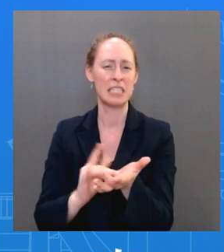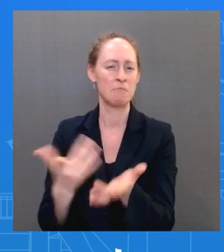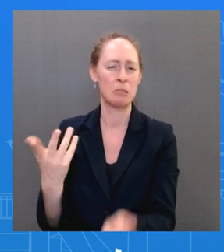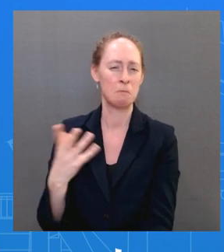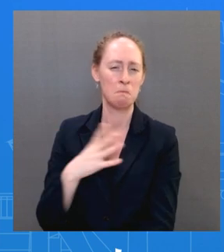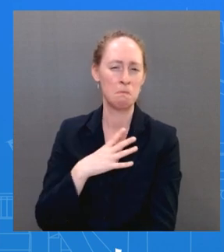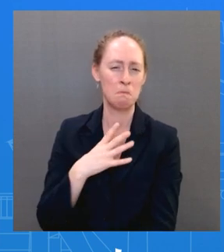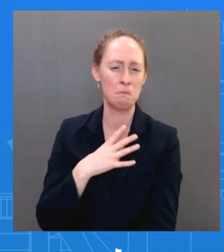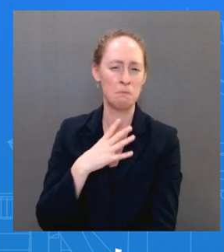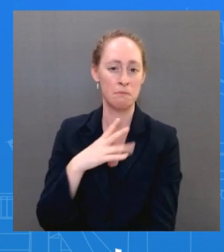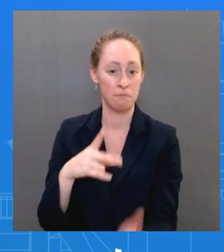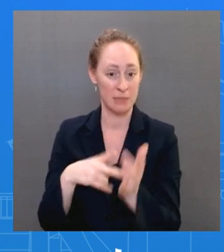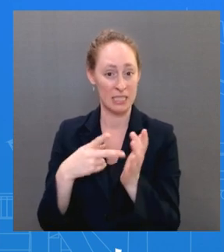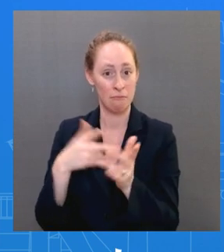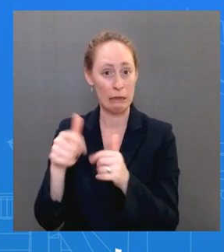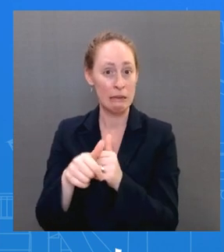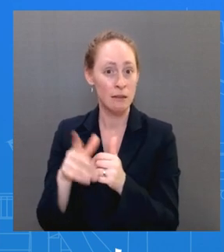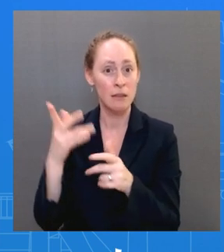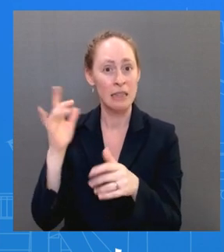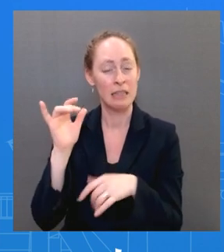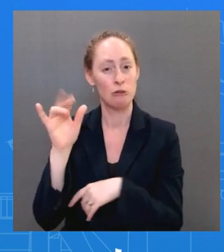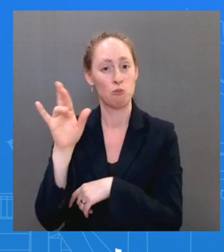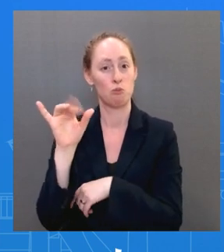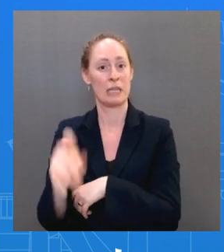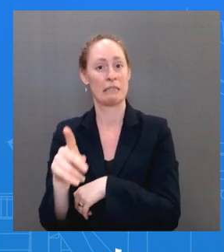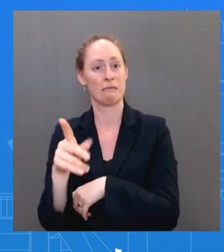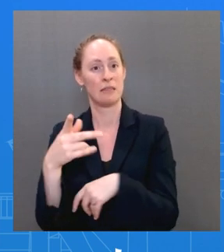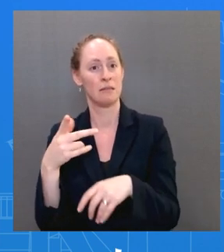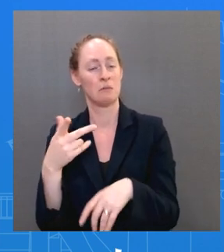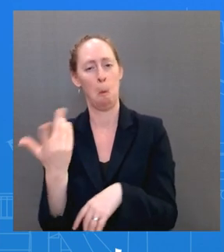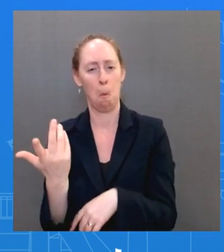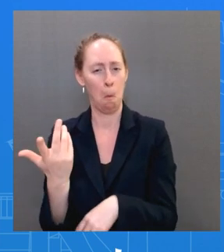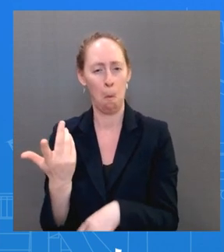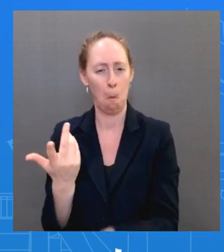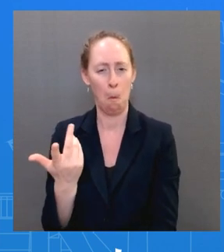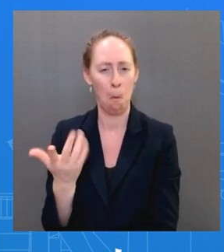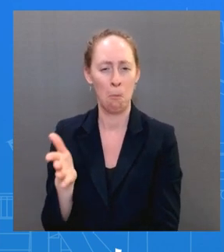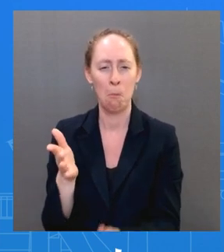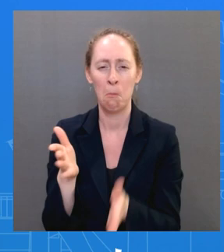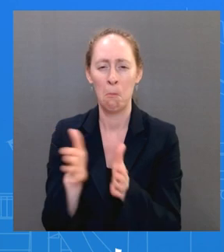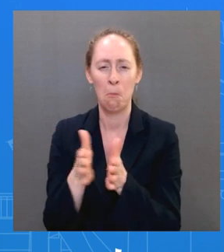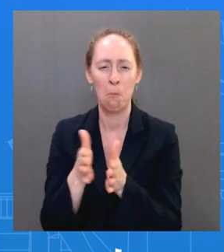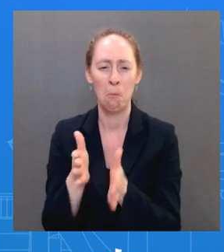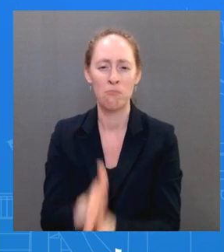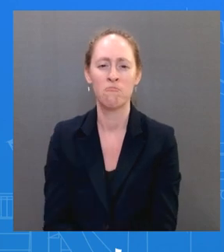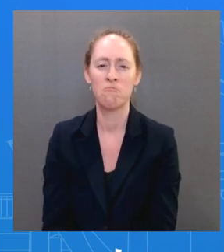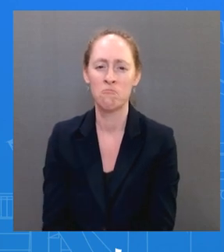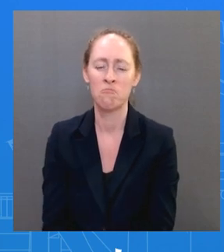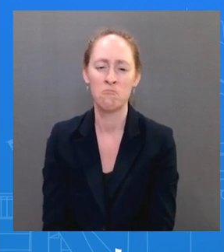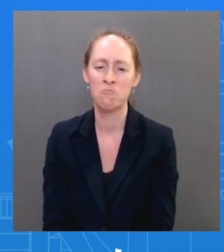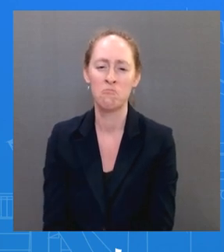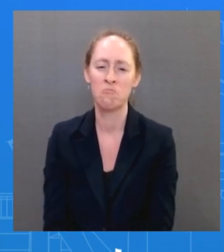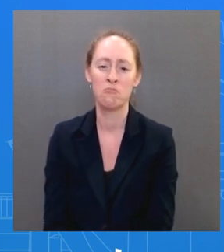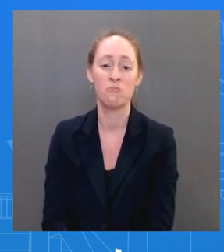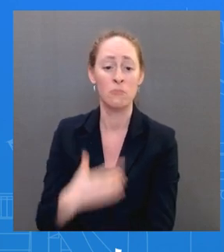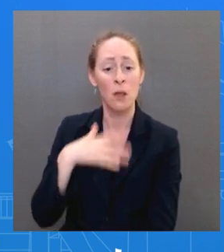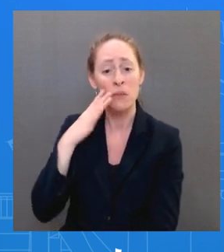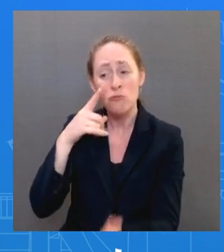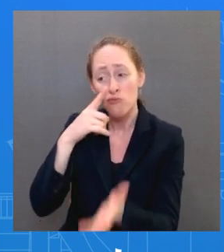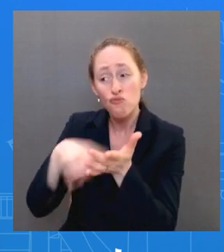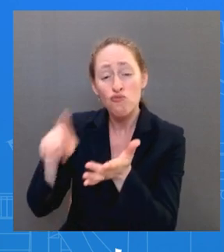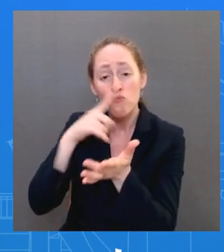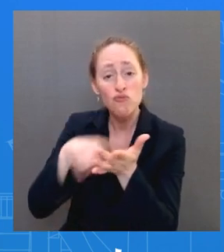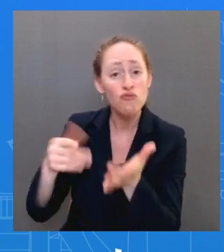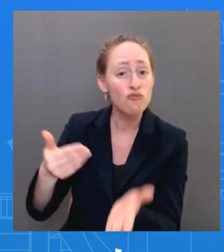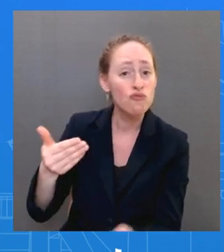And that's, I think, the most important part of this. We'll continue monitoring him, and we'll see how he does over the next few days. And I just wanted to